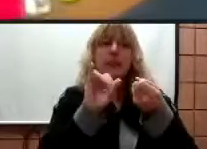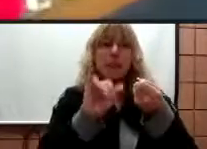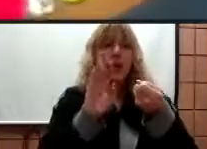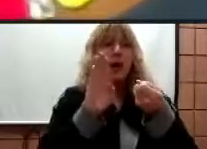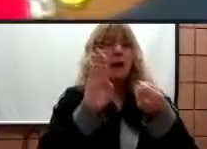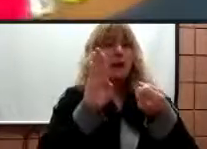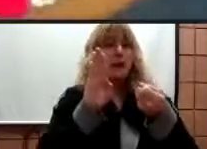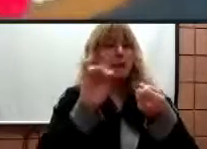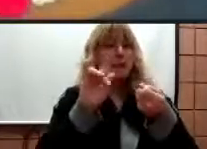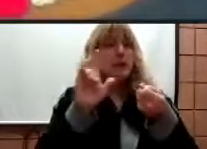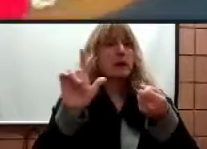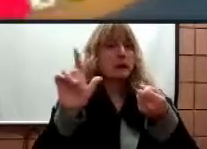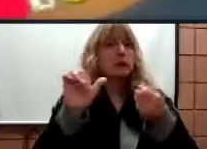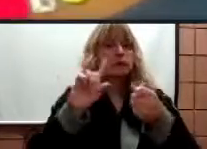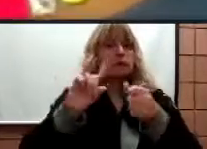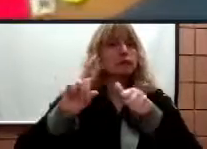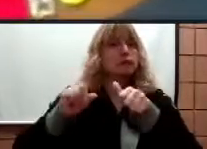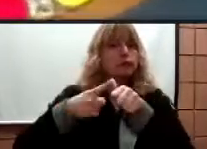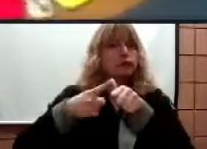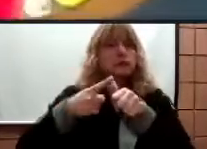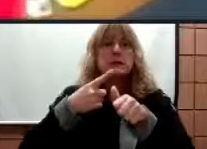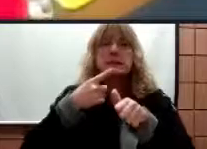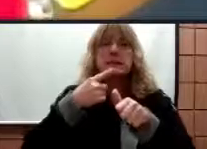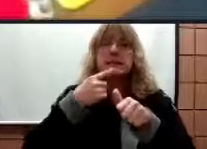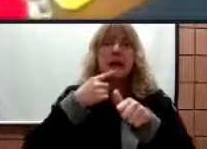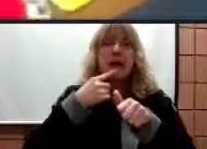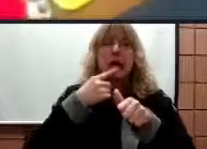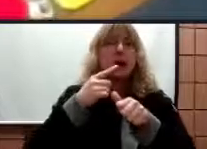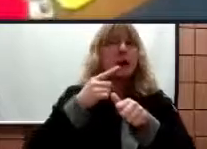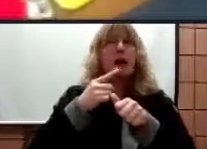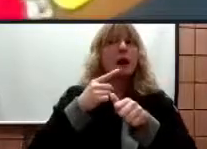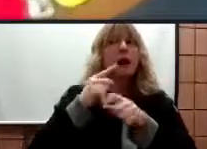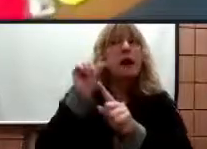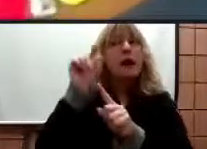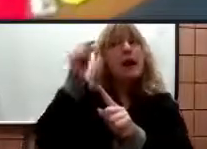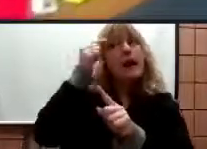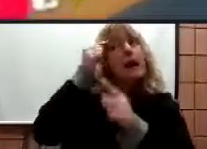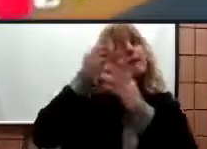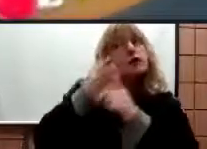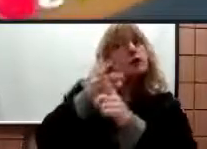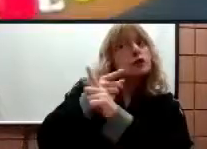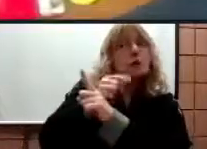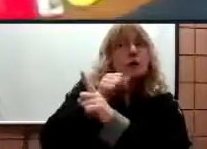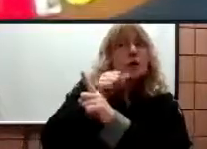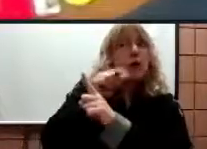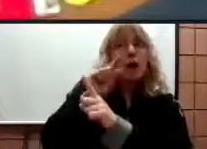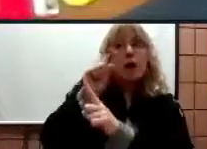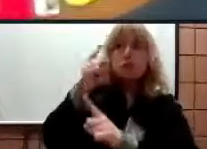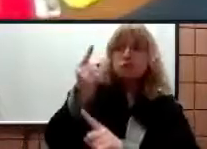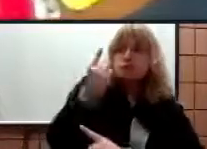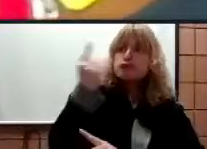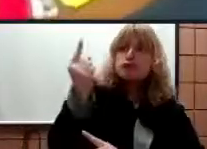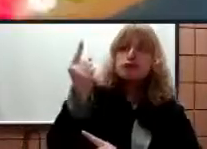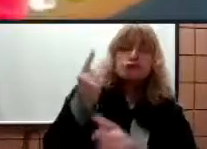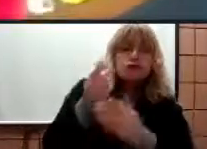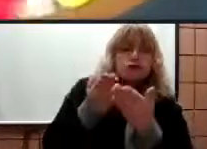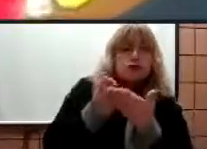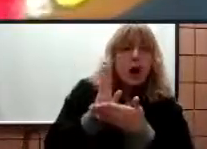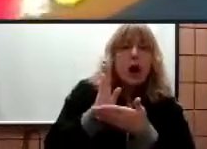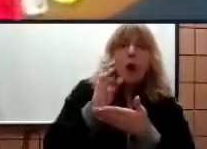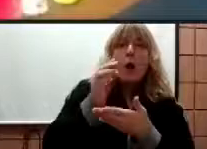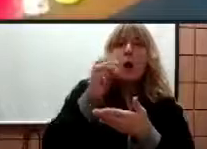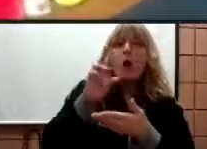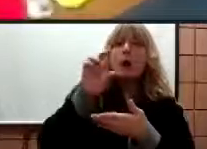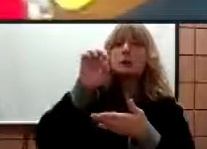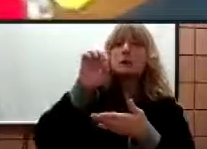said, hey, we don't want the governor to have the sole right, or the Department of Health and Human Services to have the right to close